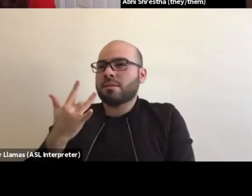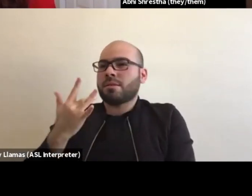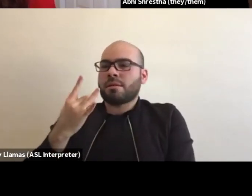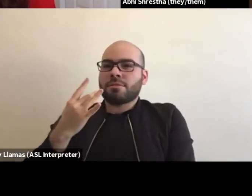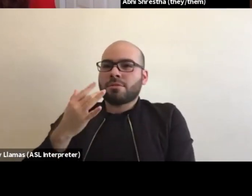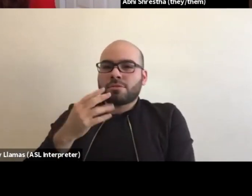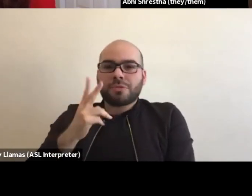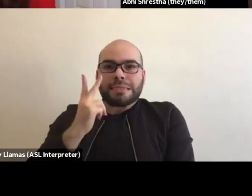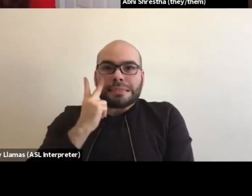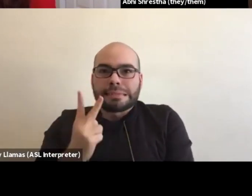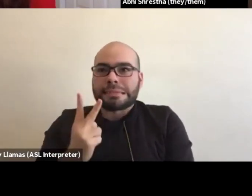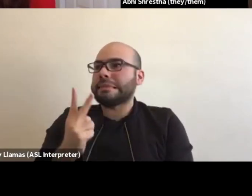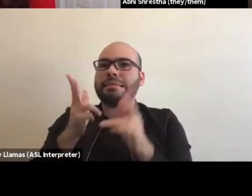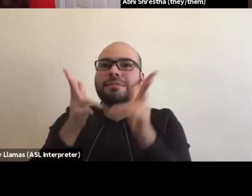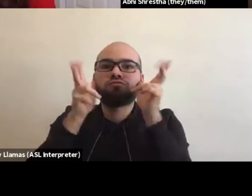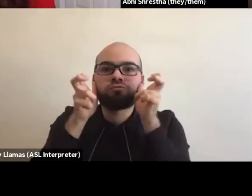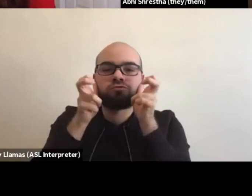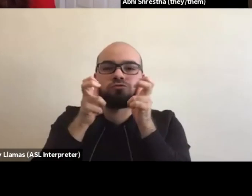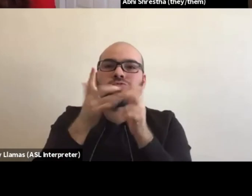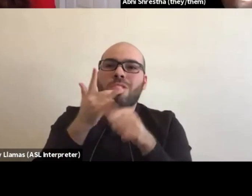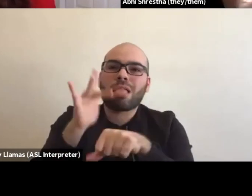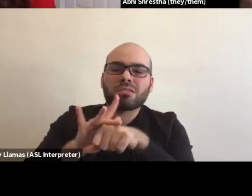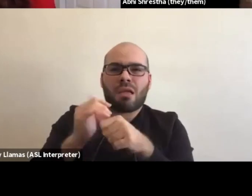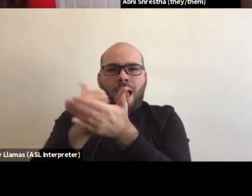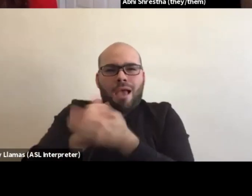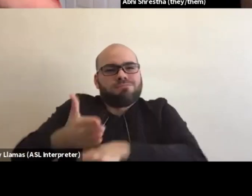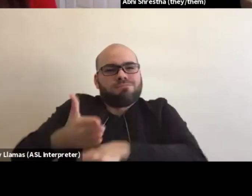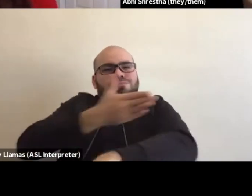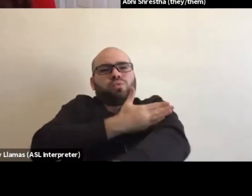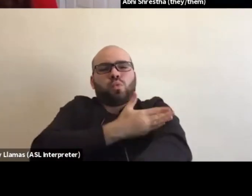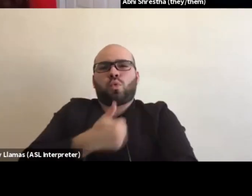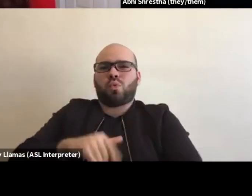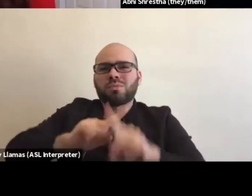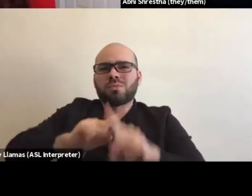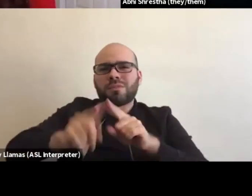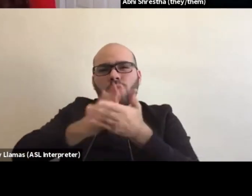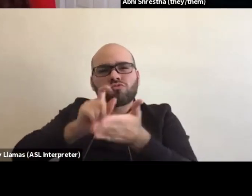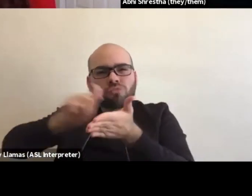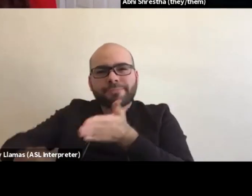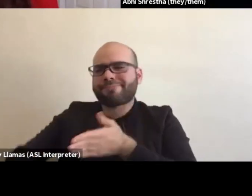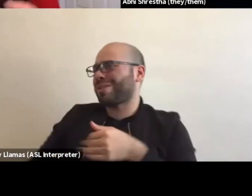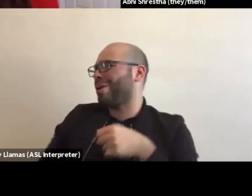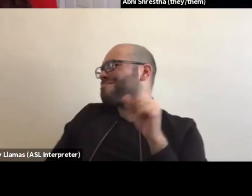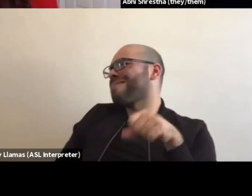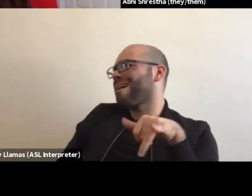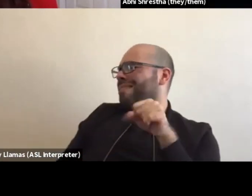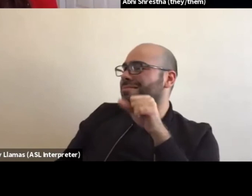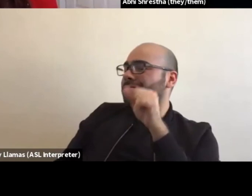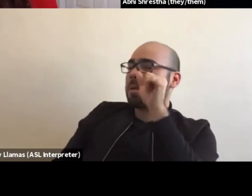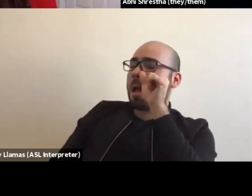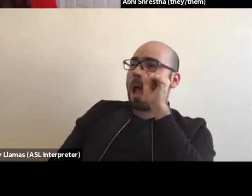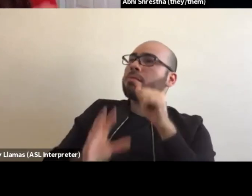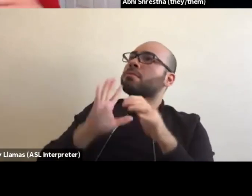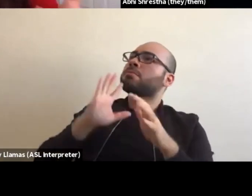different aspects of writing. Yeah, attention to detail is something that I think is really important in prose, and I